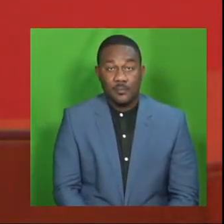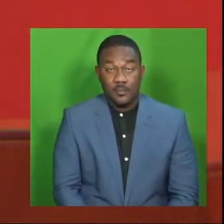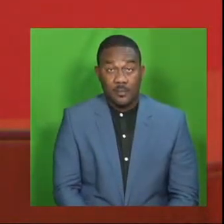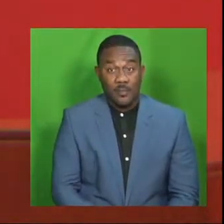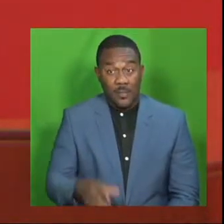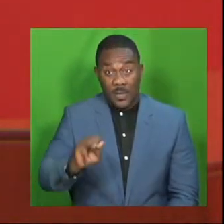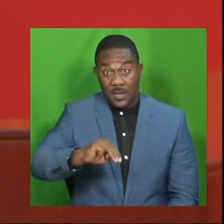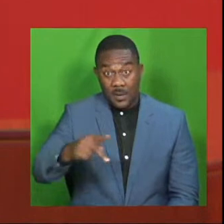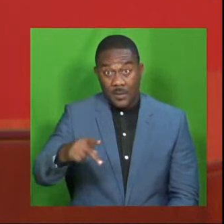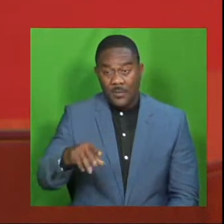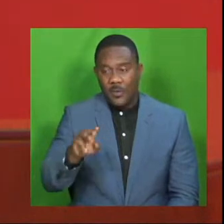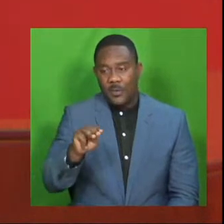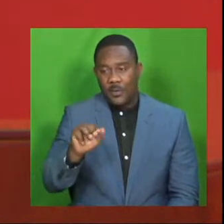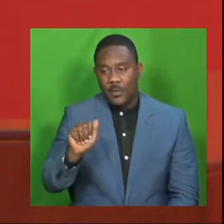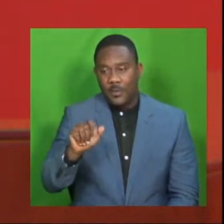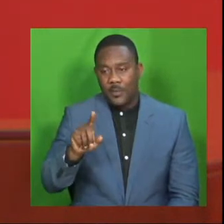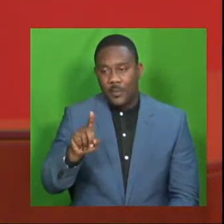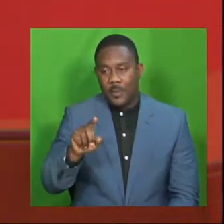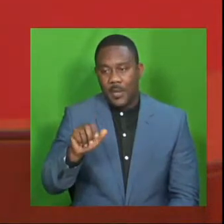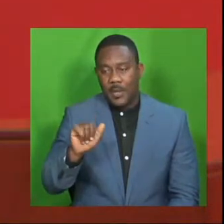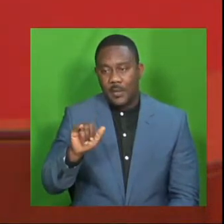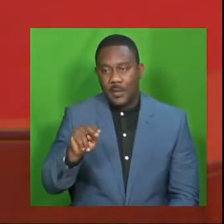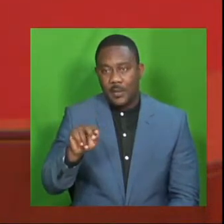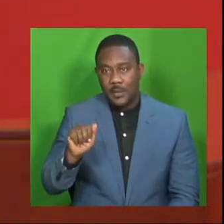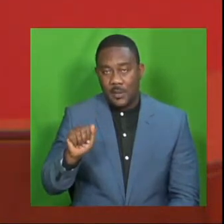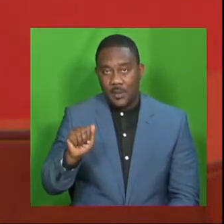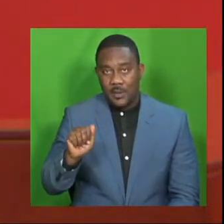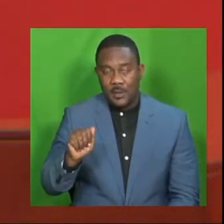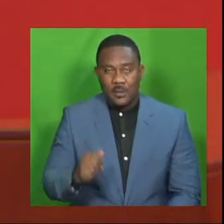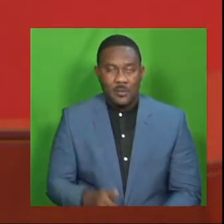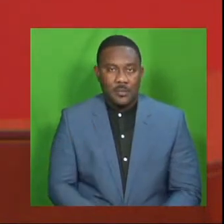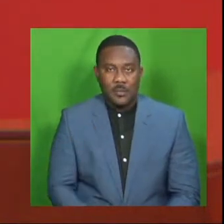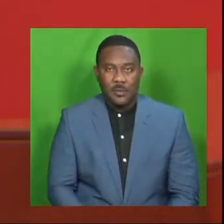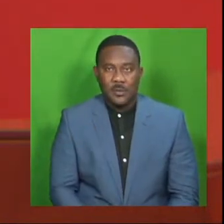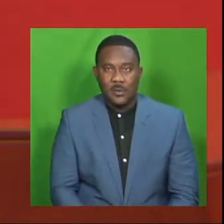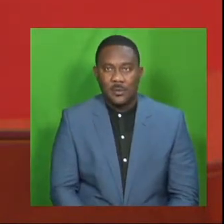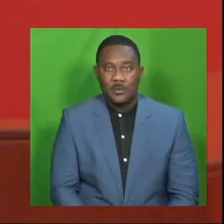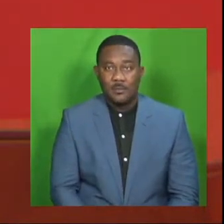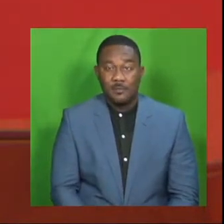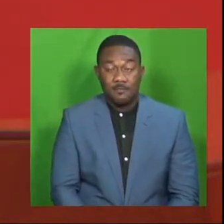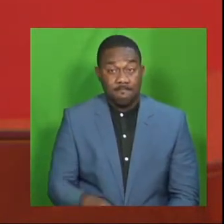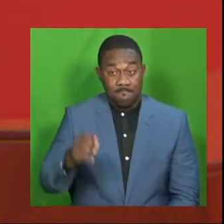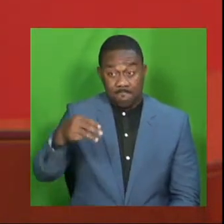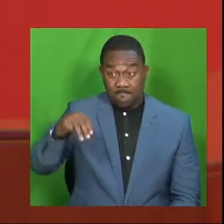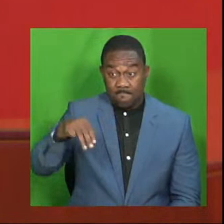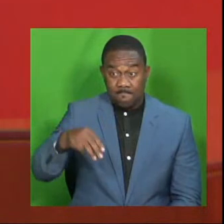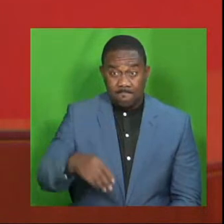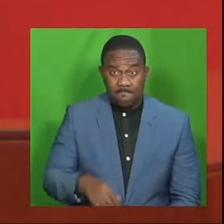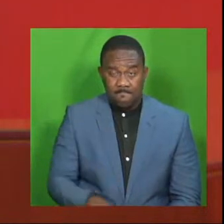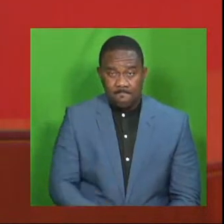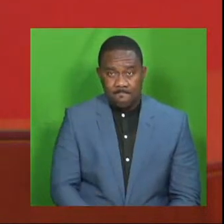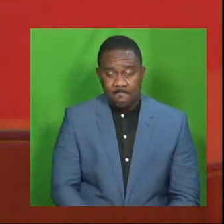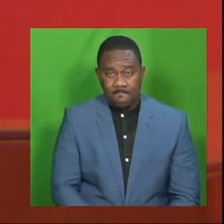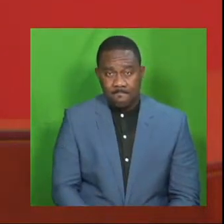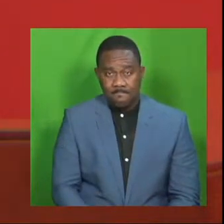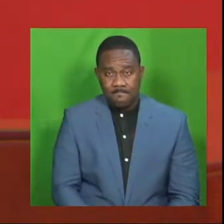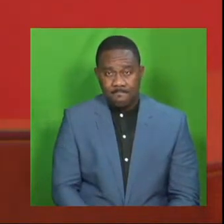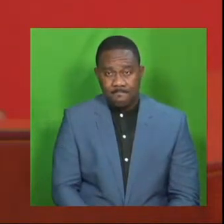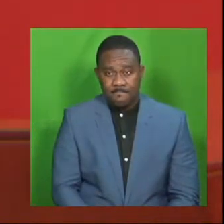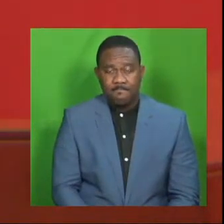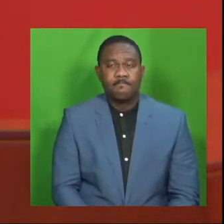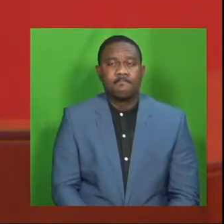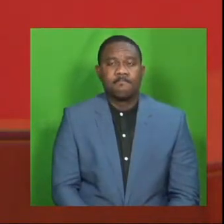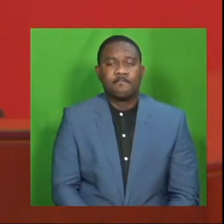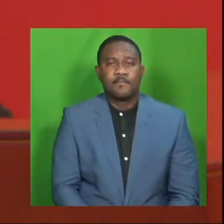Medina. Thank you very much, Right Honorable Speaker. Honorable Speaker, I